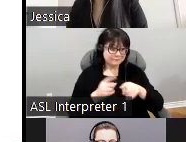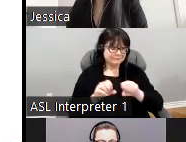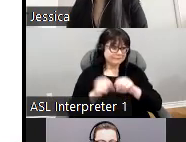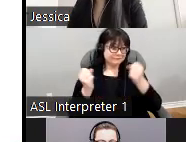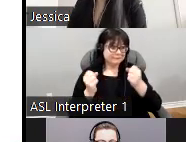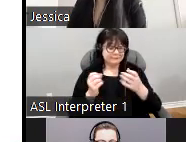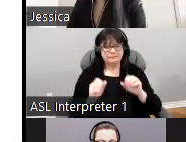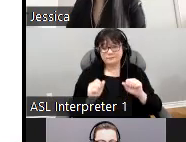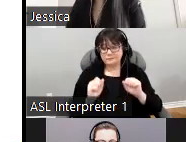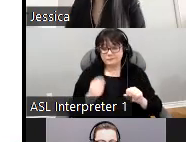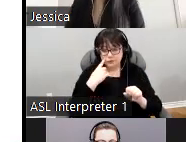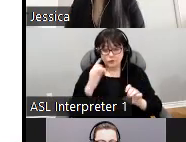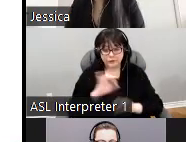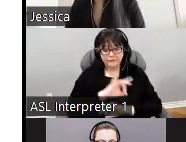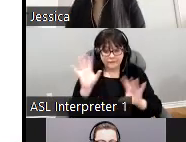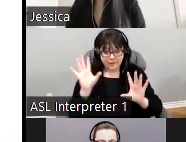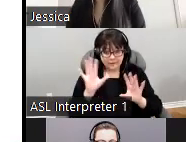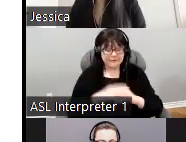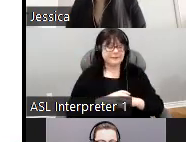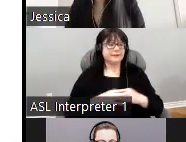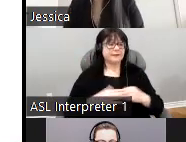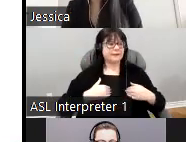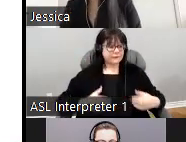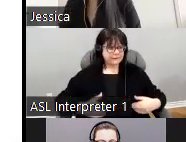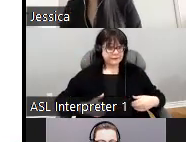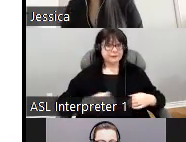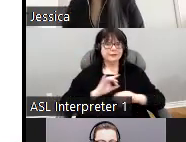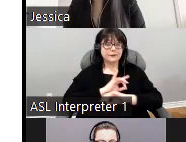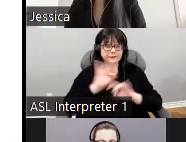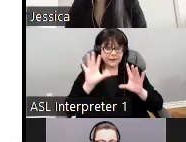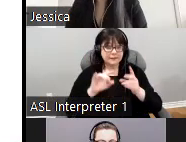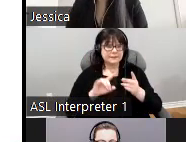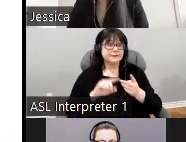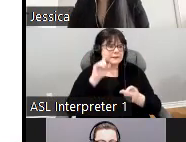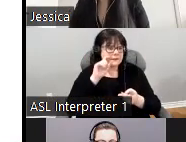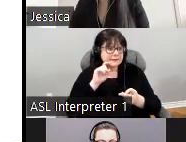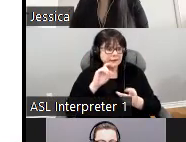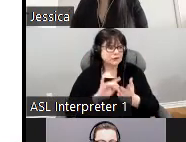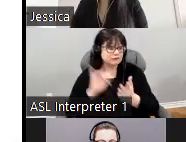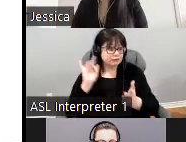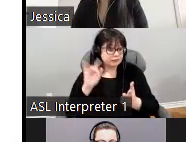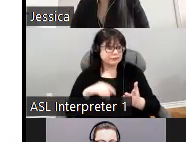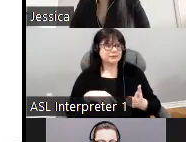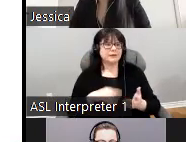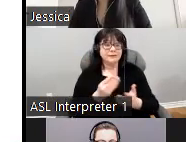many different forms, such as physical, sexual, psychological, financial, and